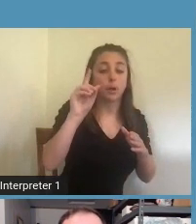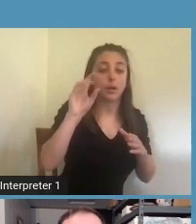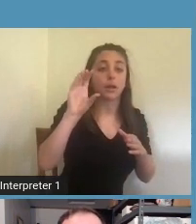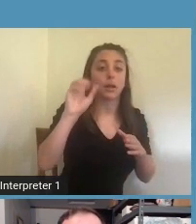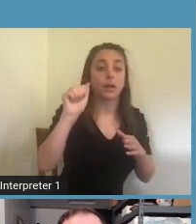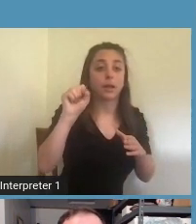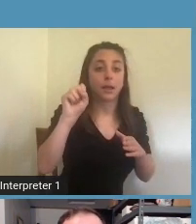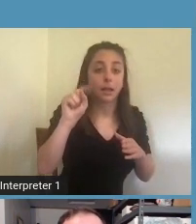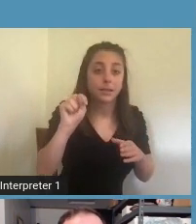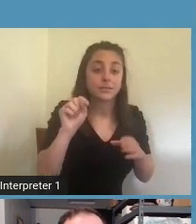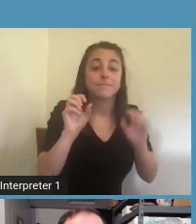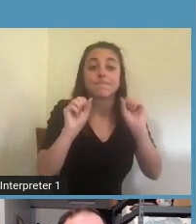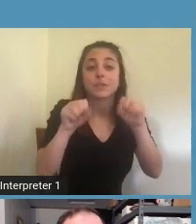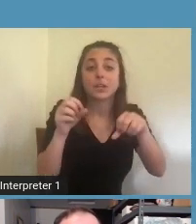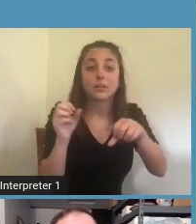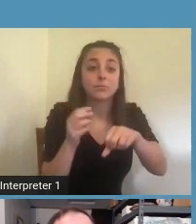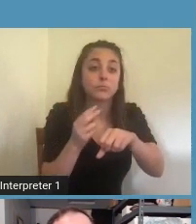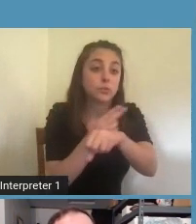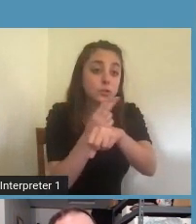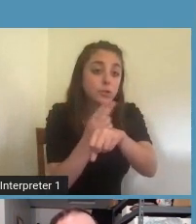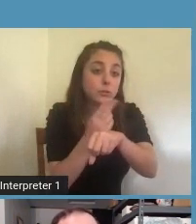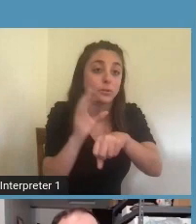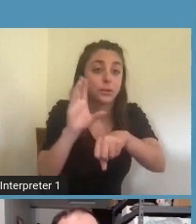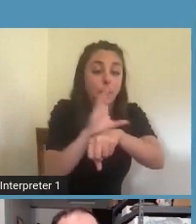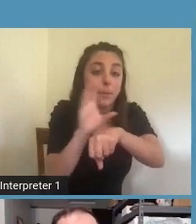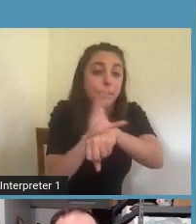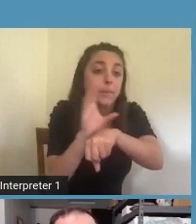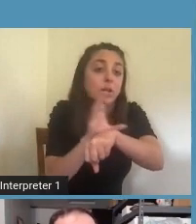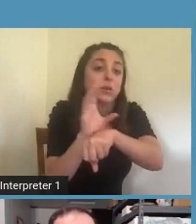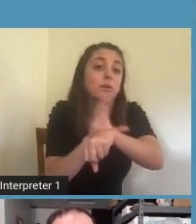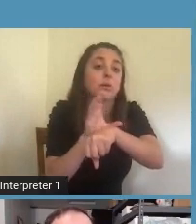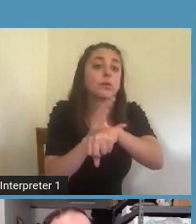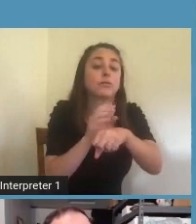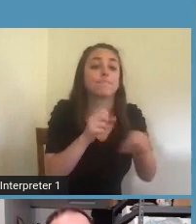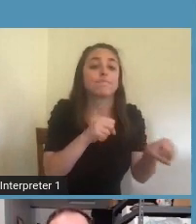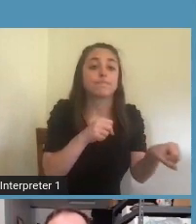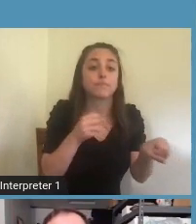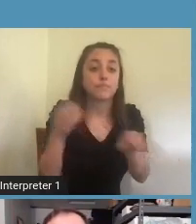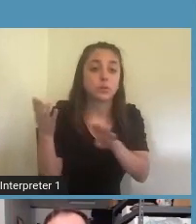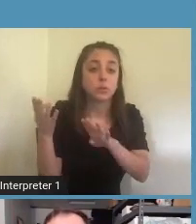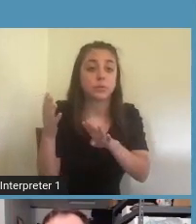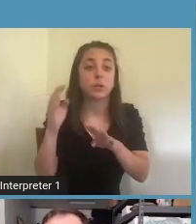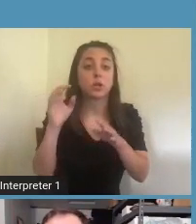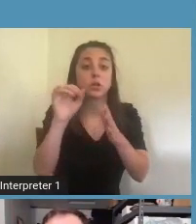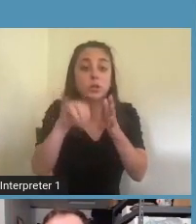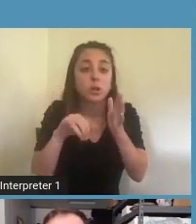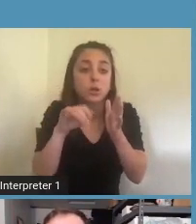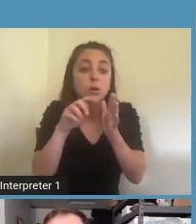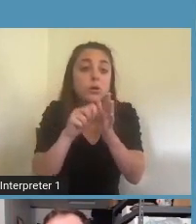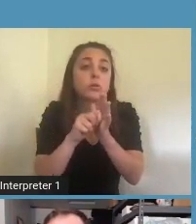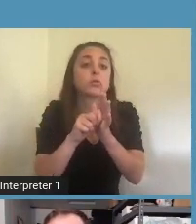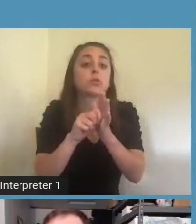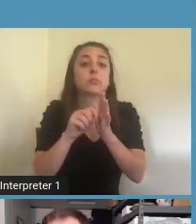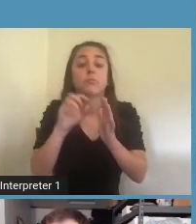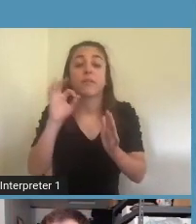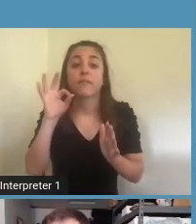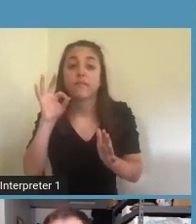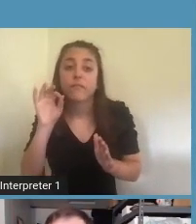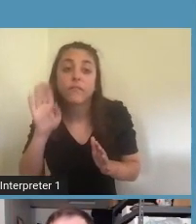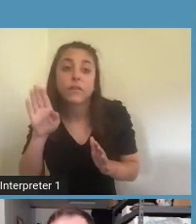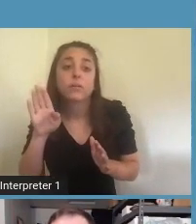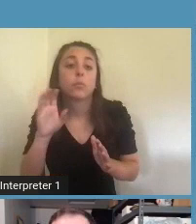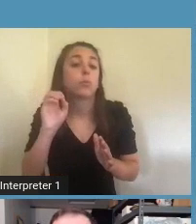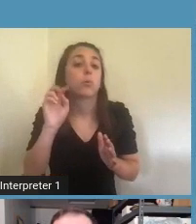your computer as an encoder, and then you can push that stream to YouTube. You can push that stream to Facebook